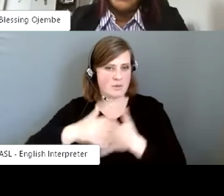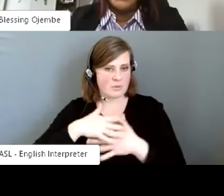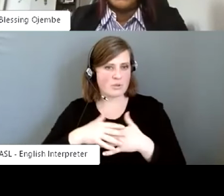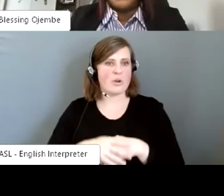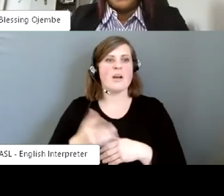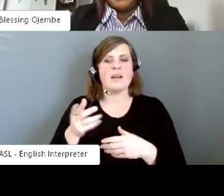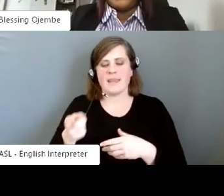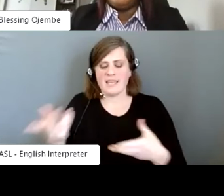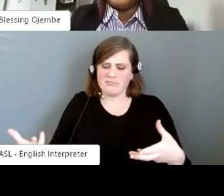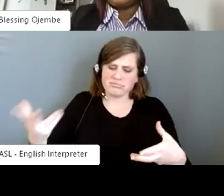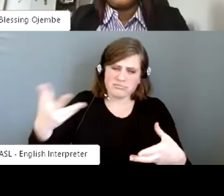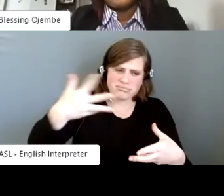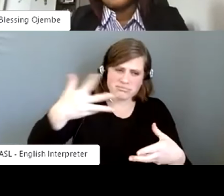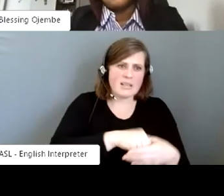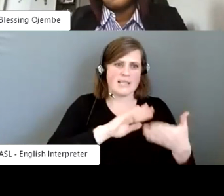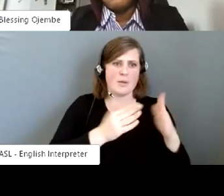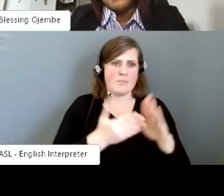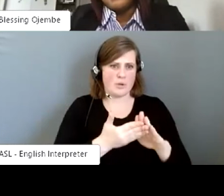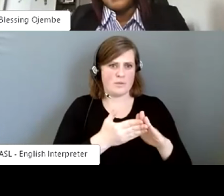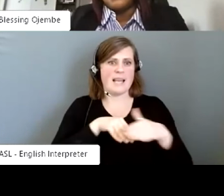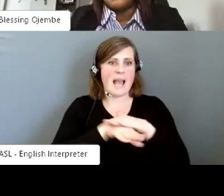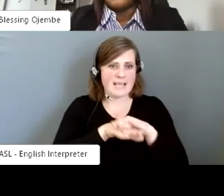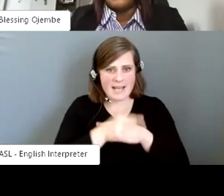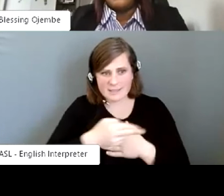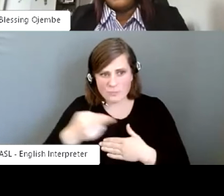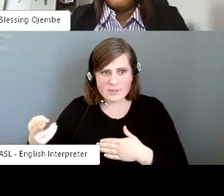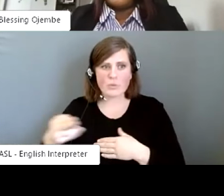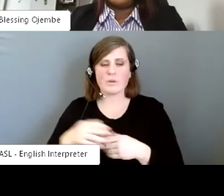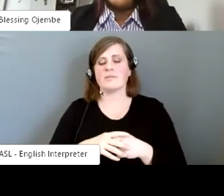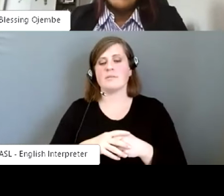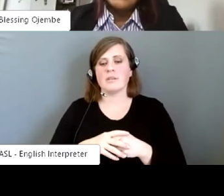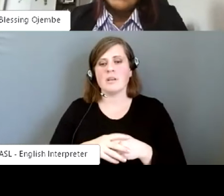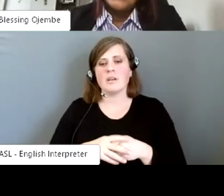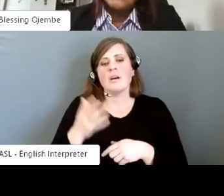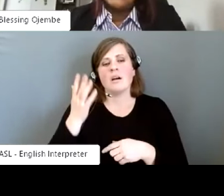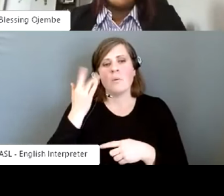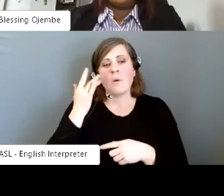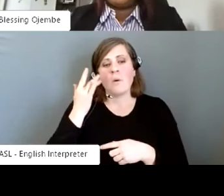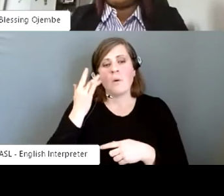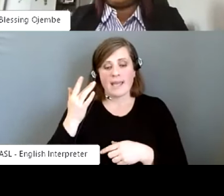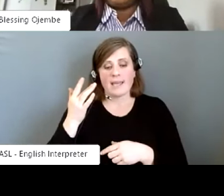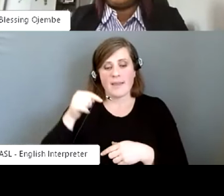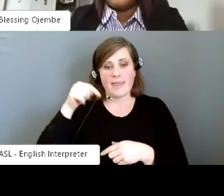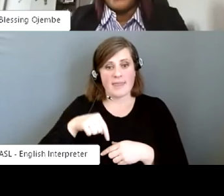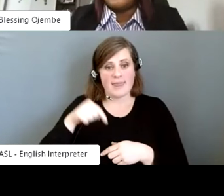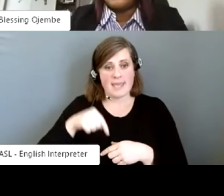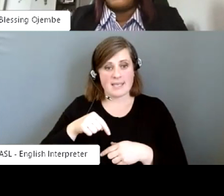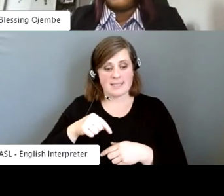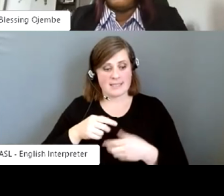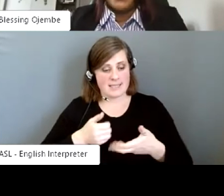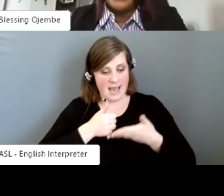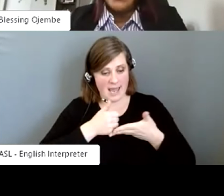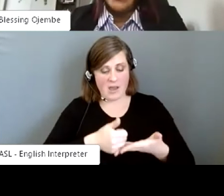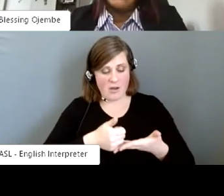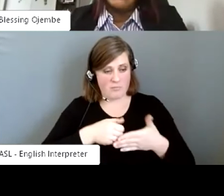new community and ability to have access to available resources. Because success in this line will contribute immensely